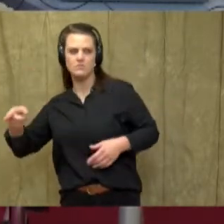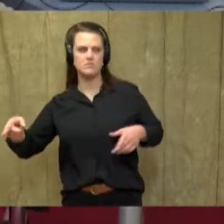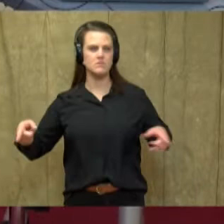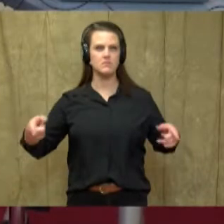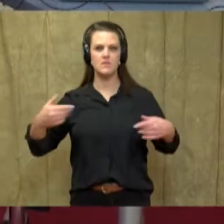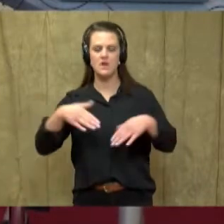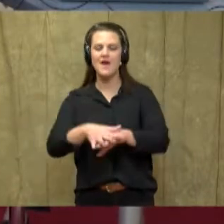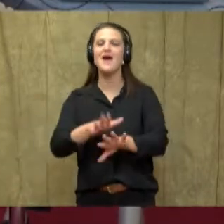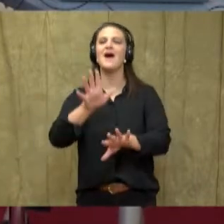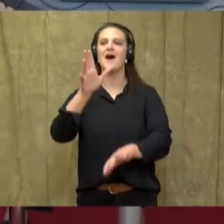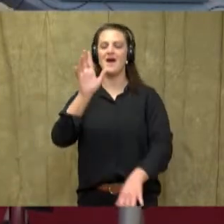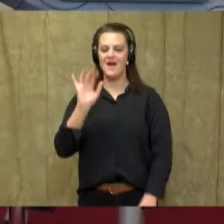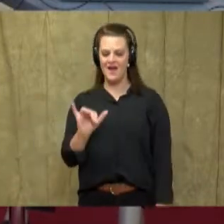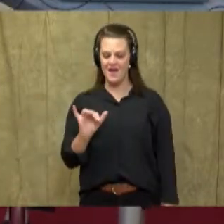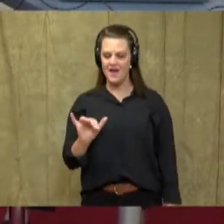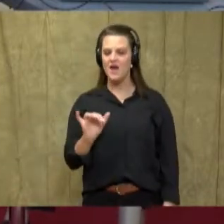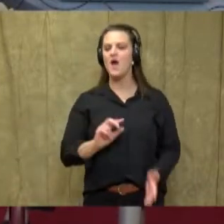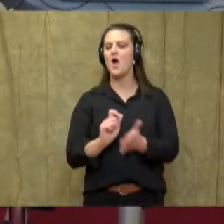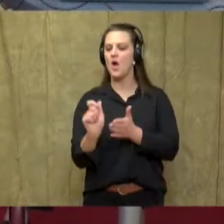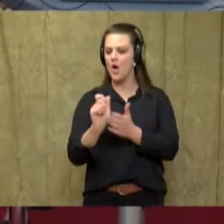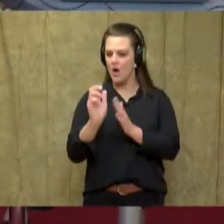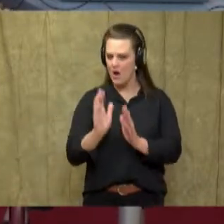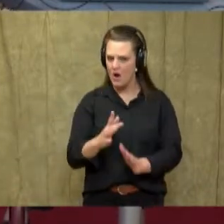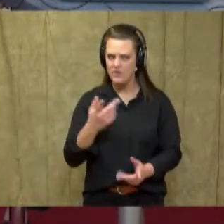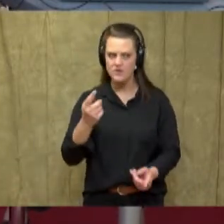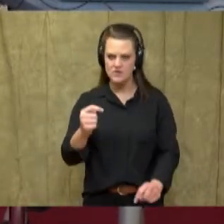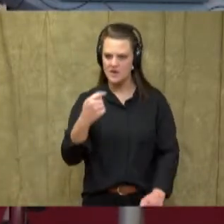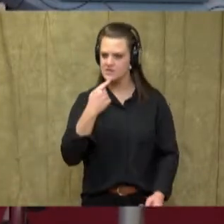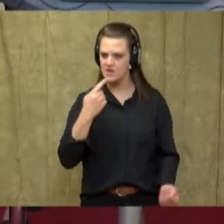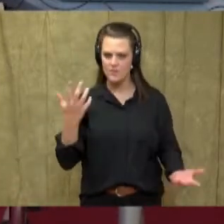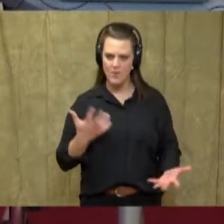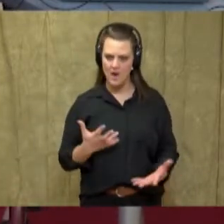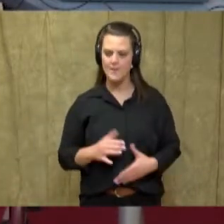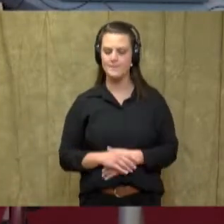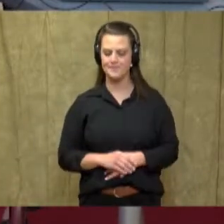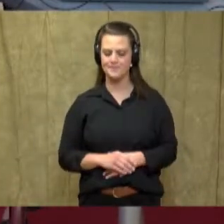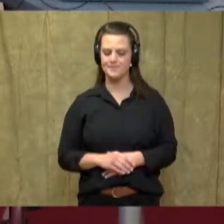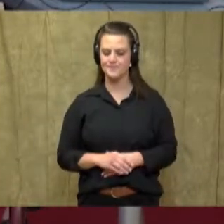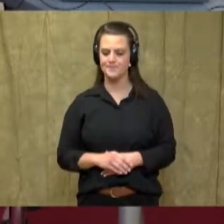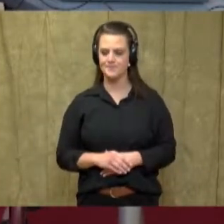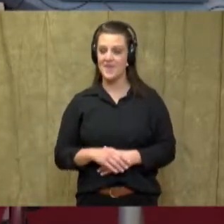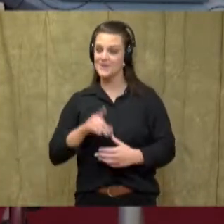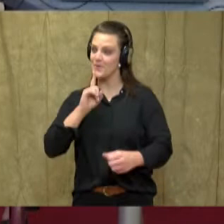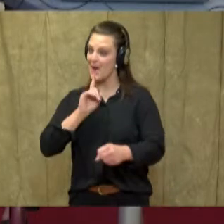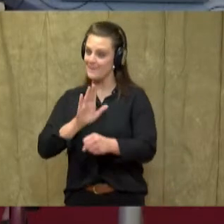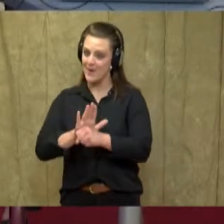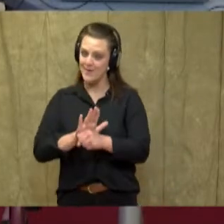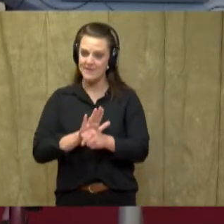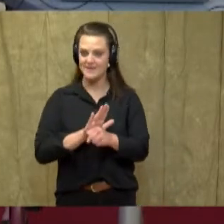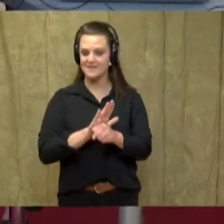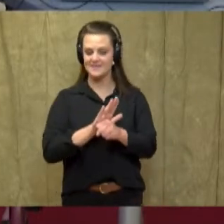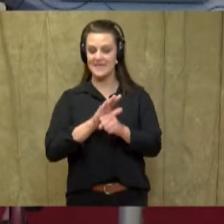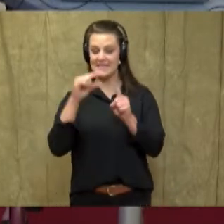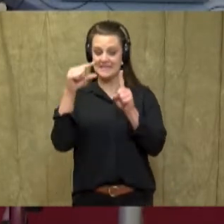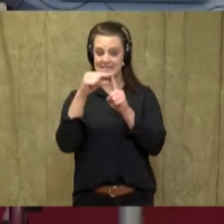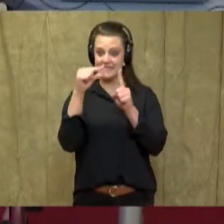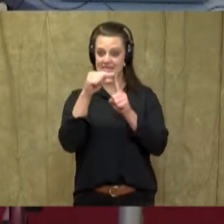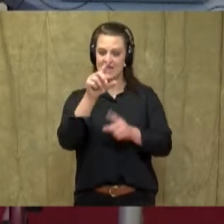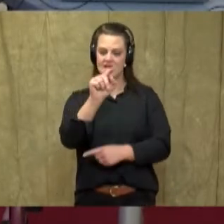or an inference. And as I promised, yes, we have the word text